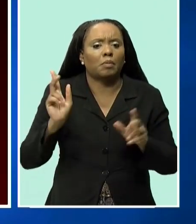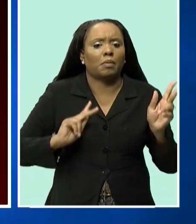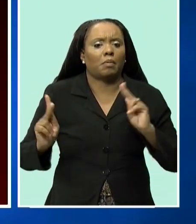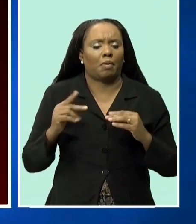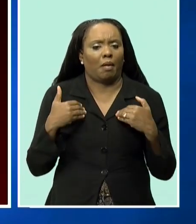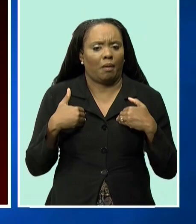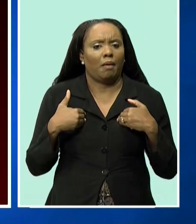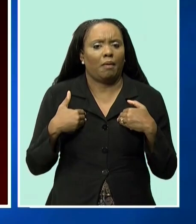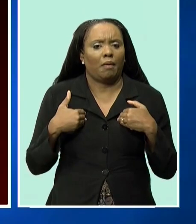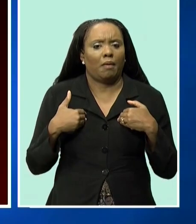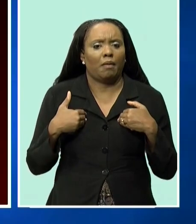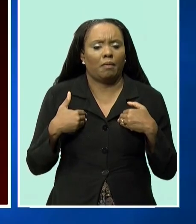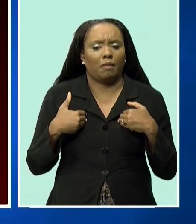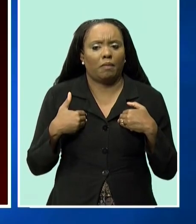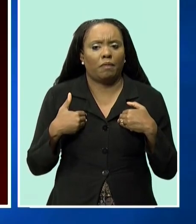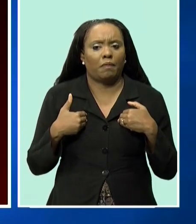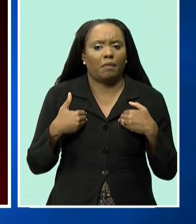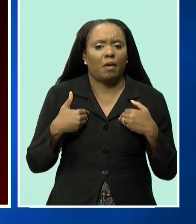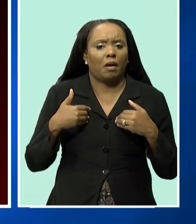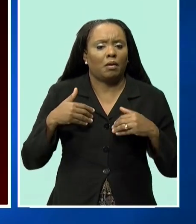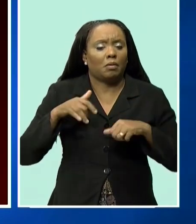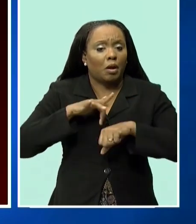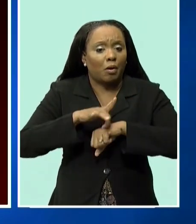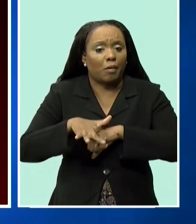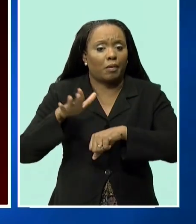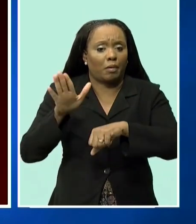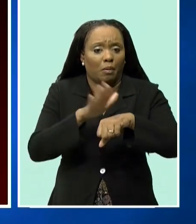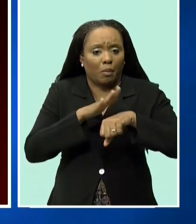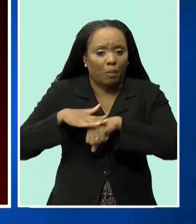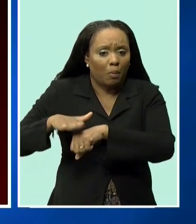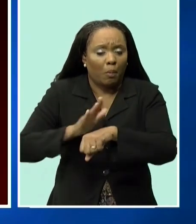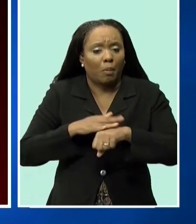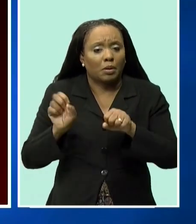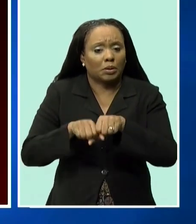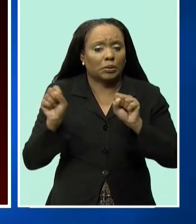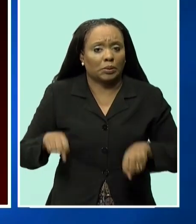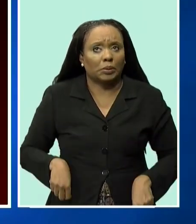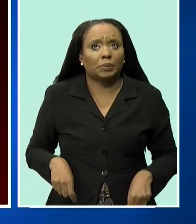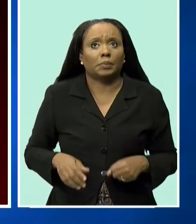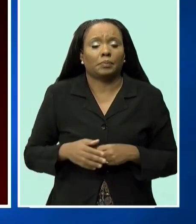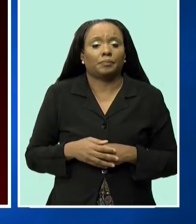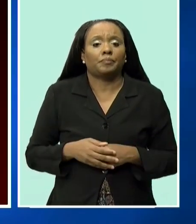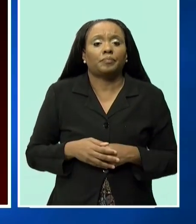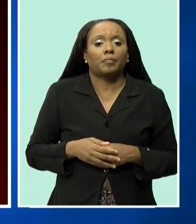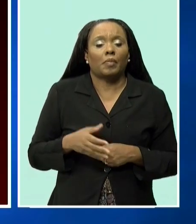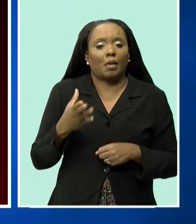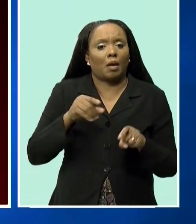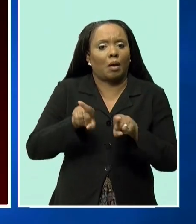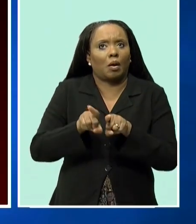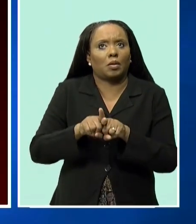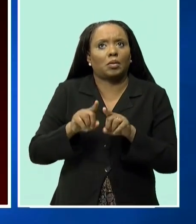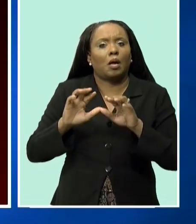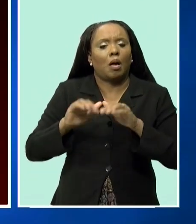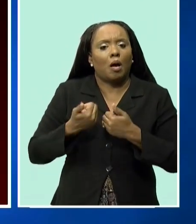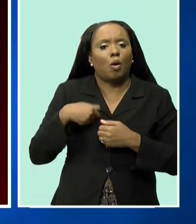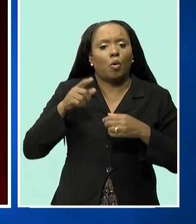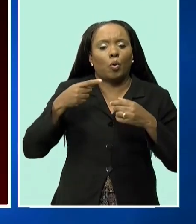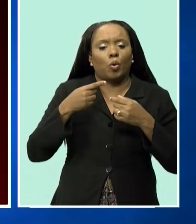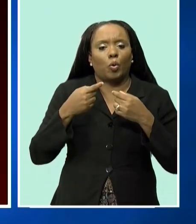SEDEMA has convened a regional early warning systems mechanism, also including broadcasting, the broadcast